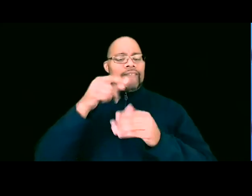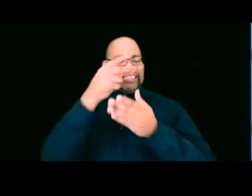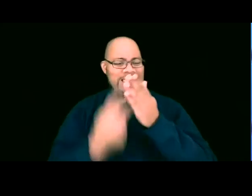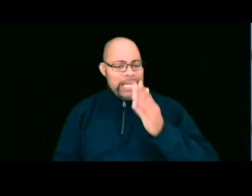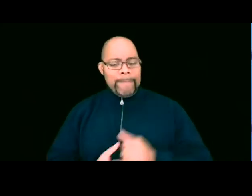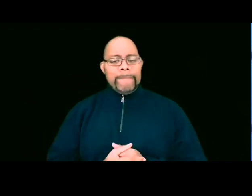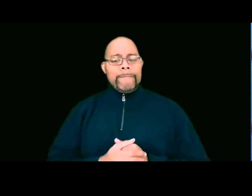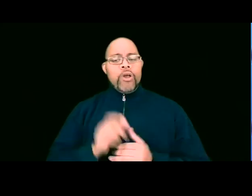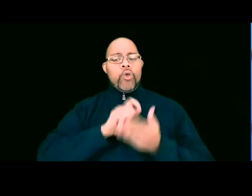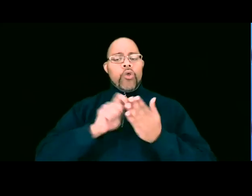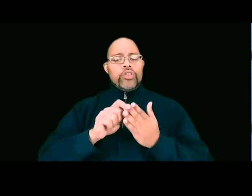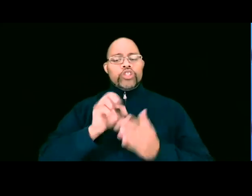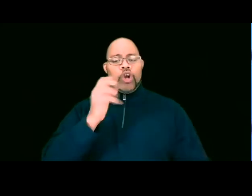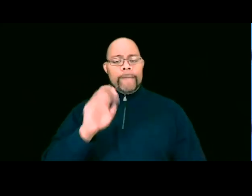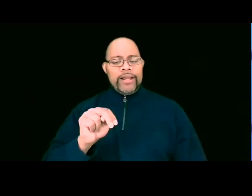by author